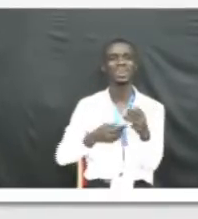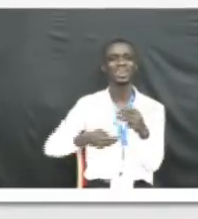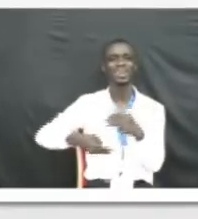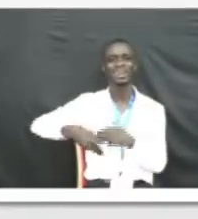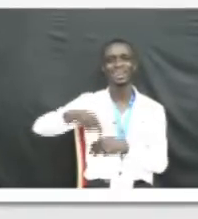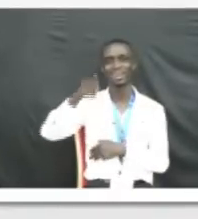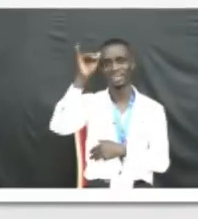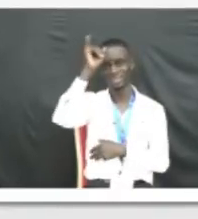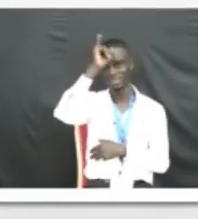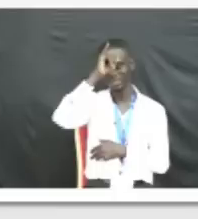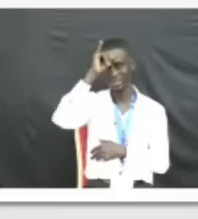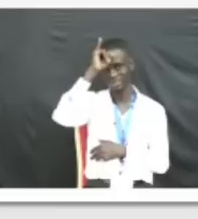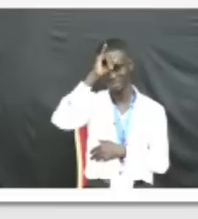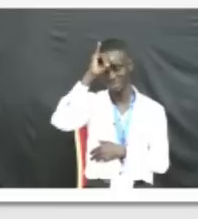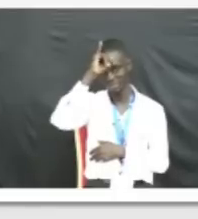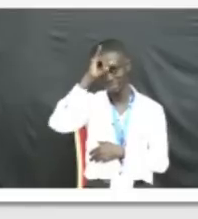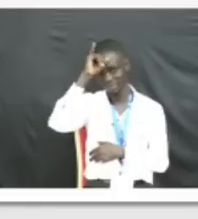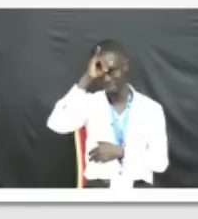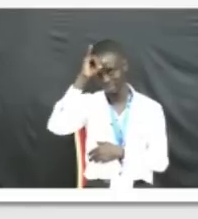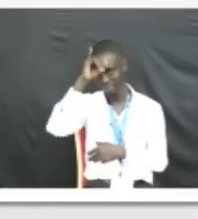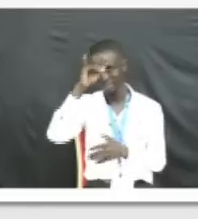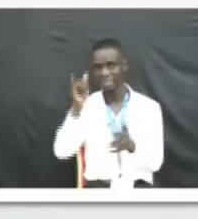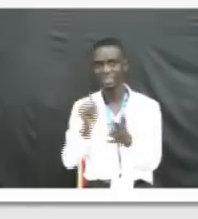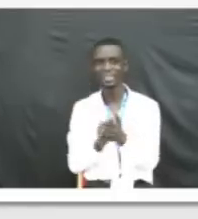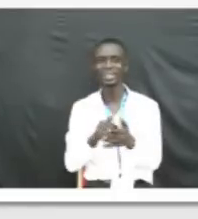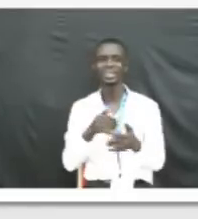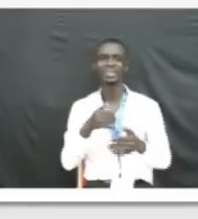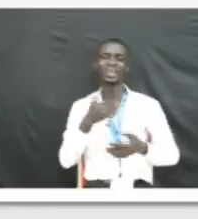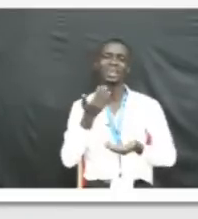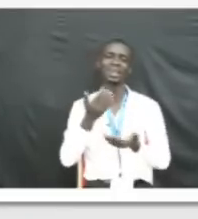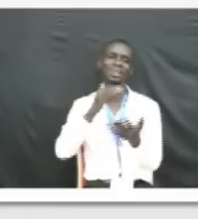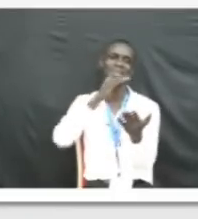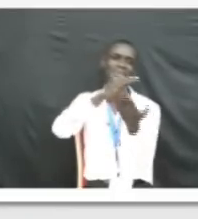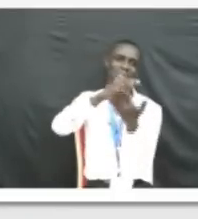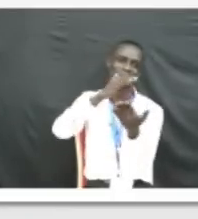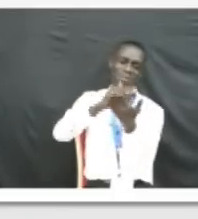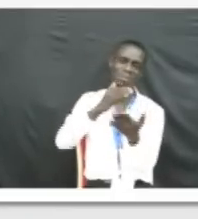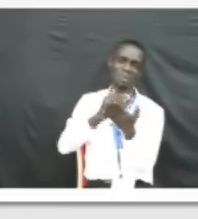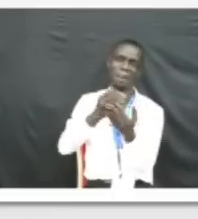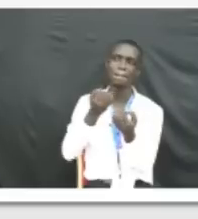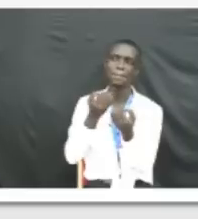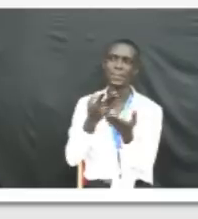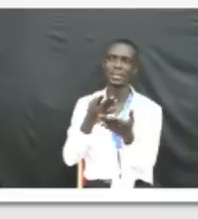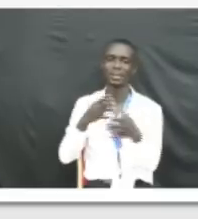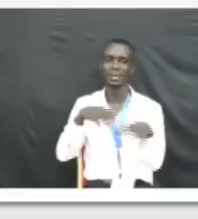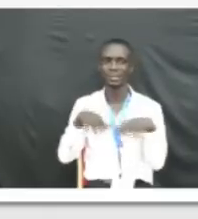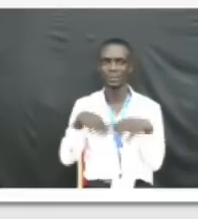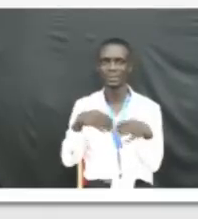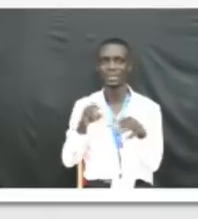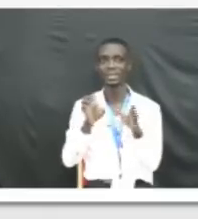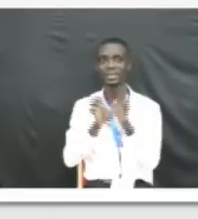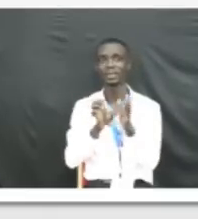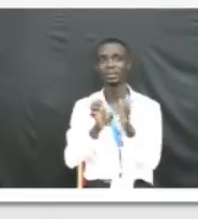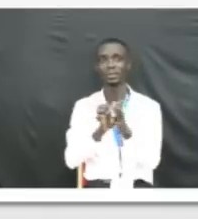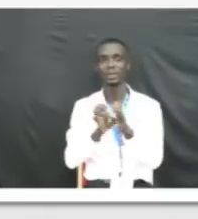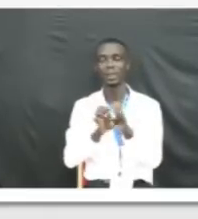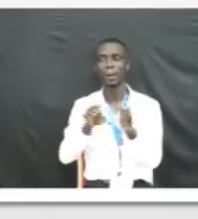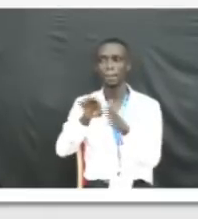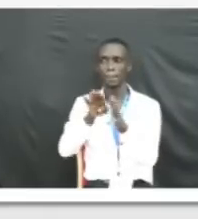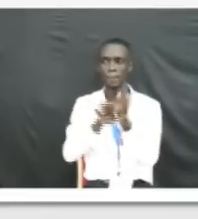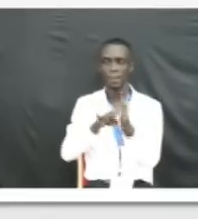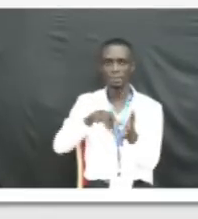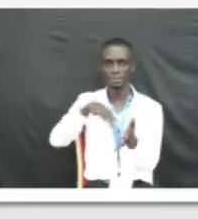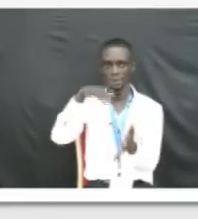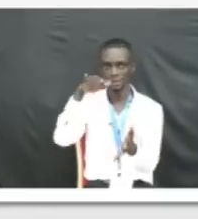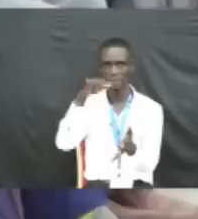hamper effectiveness of disciplehip interventions such as Bible study and home cells. Nationwide outbreak of cocoa